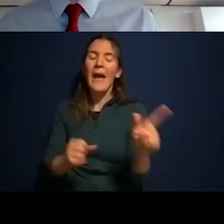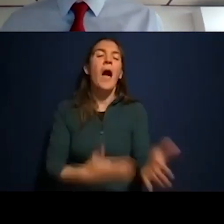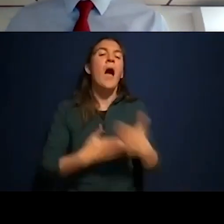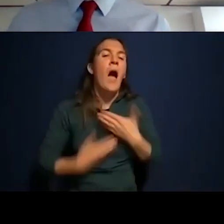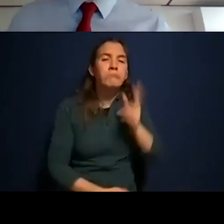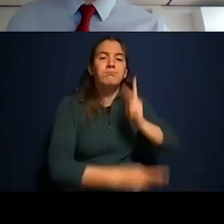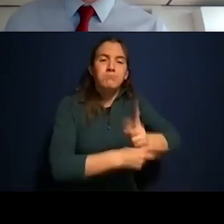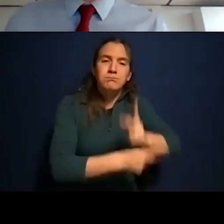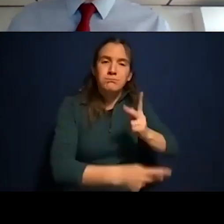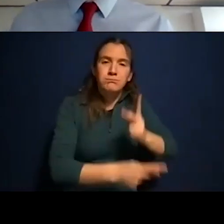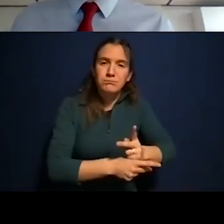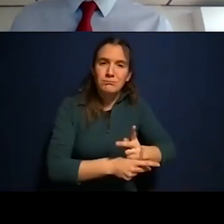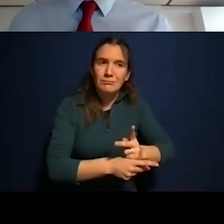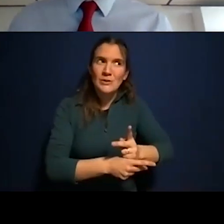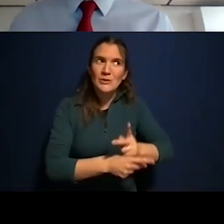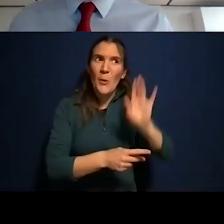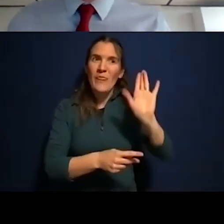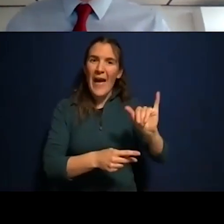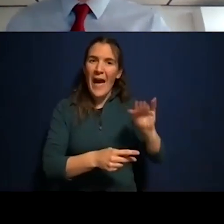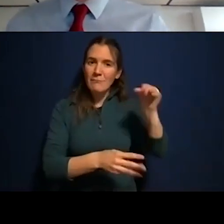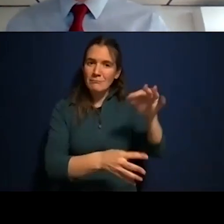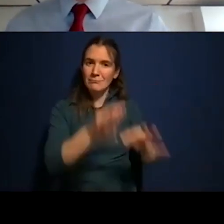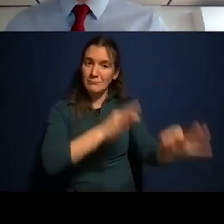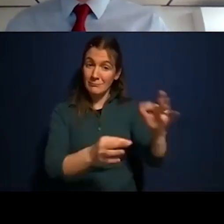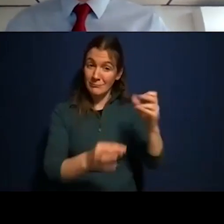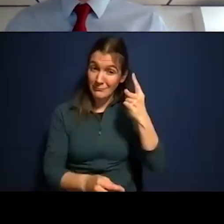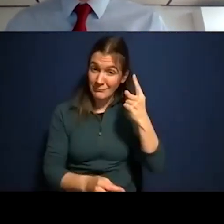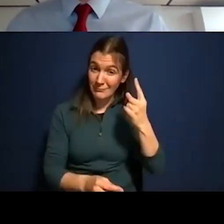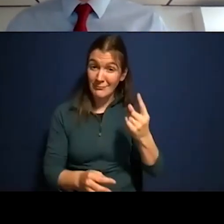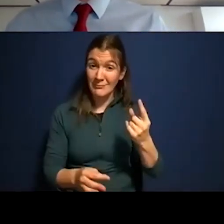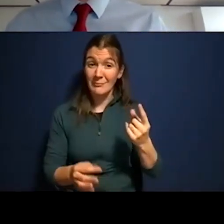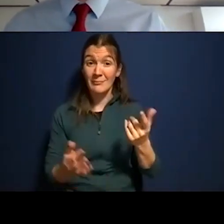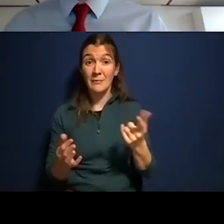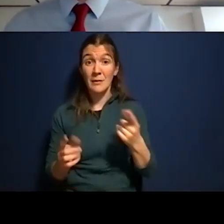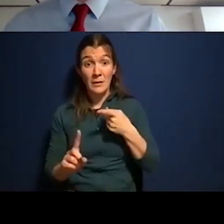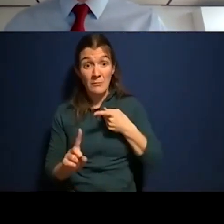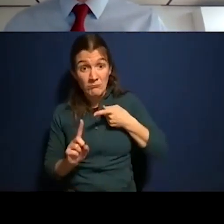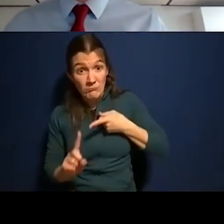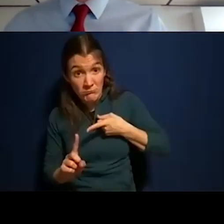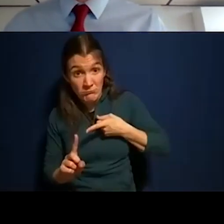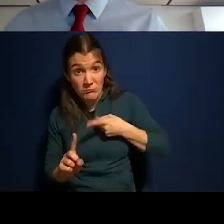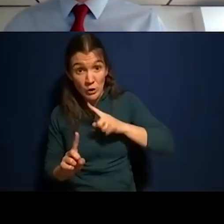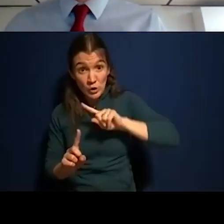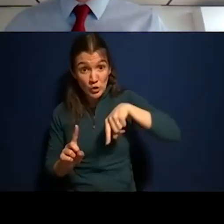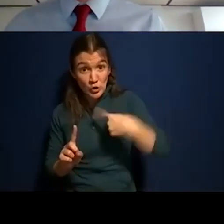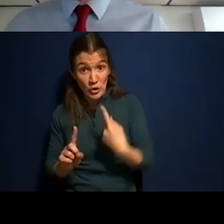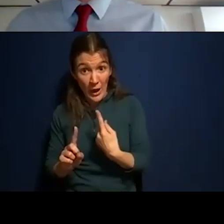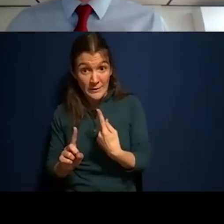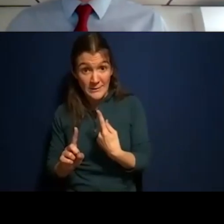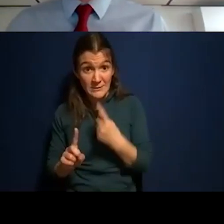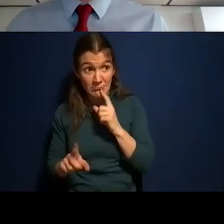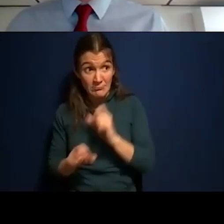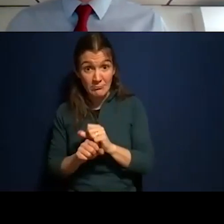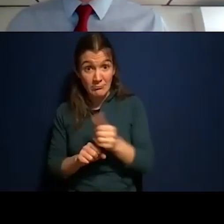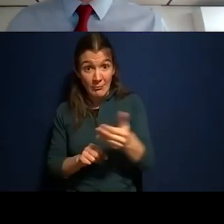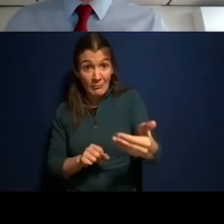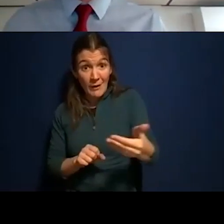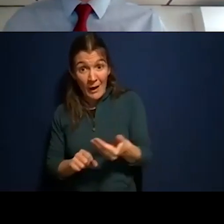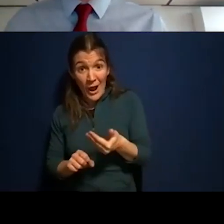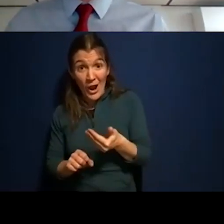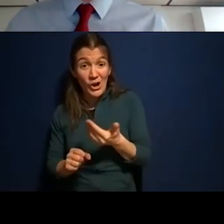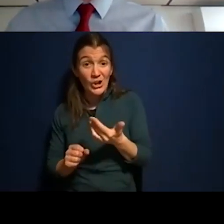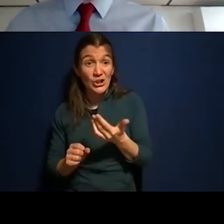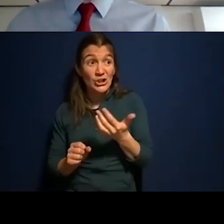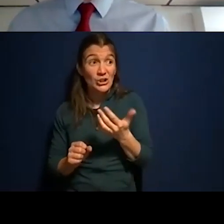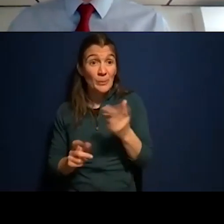that sense, it's broader, but the narrow focus would be on the actual select board meeting